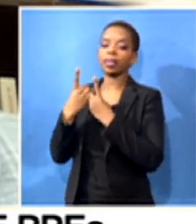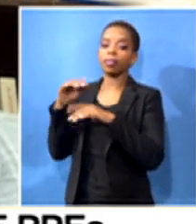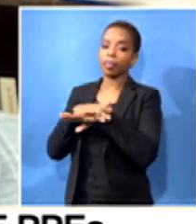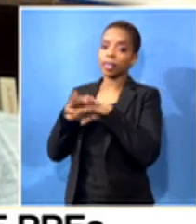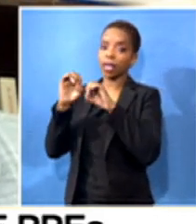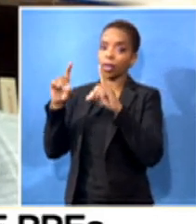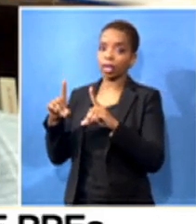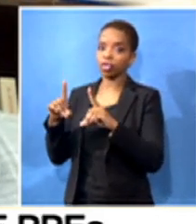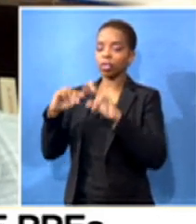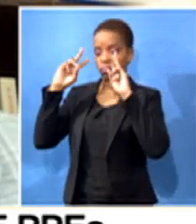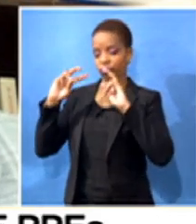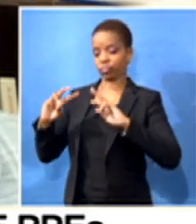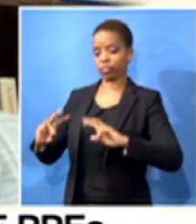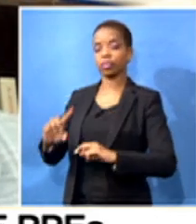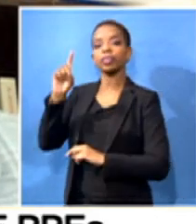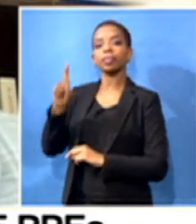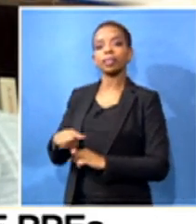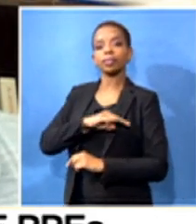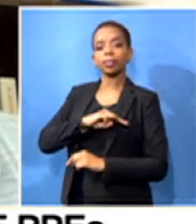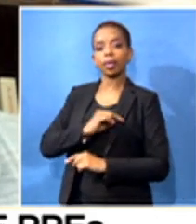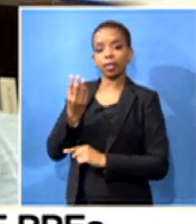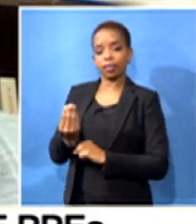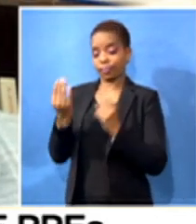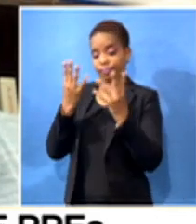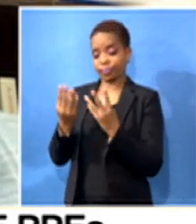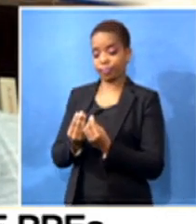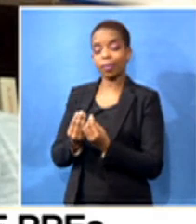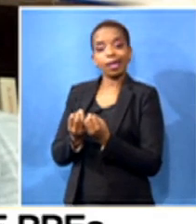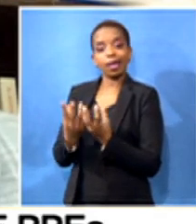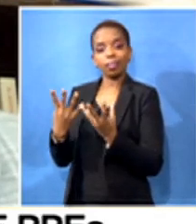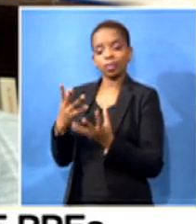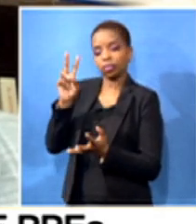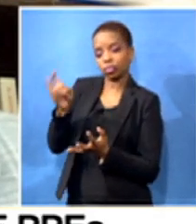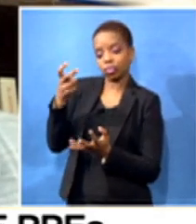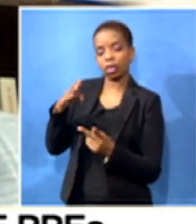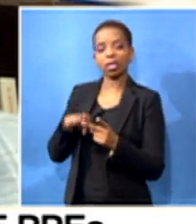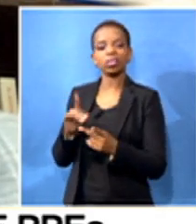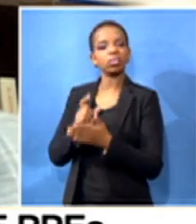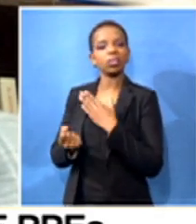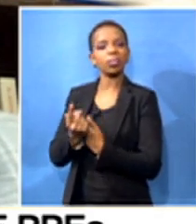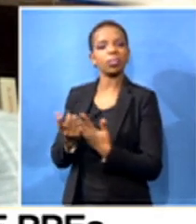of, firstly, the quantity that was stolen and also the circumstances around the event?